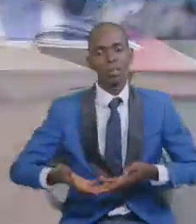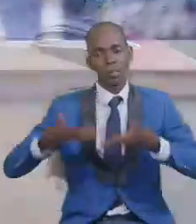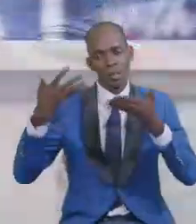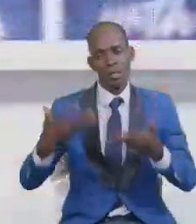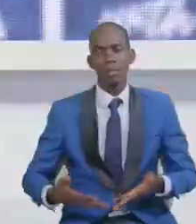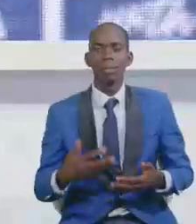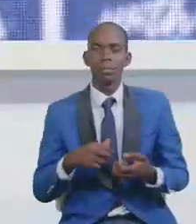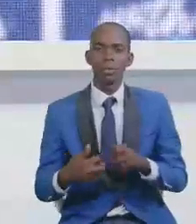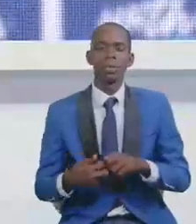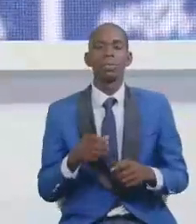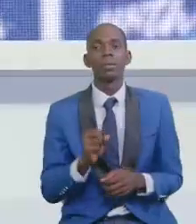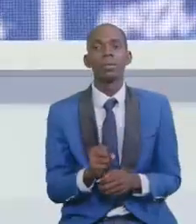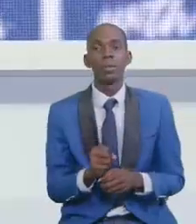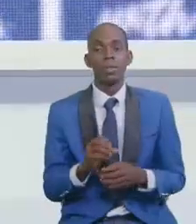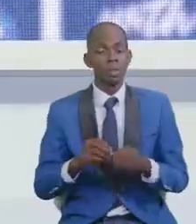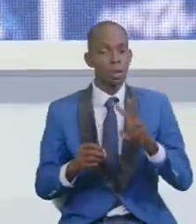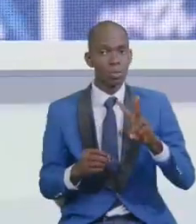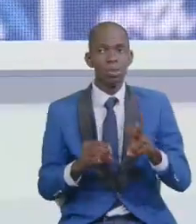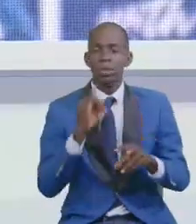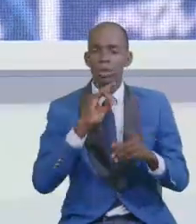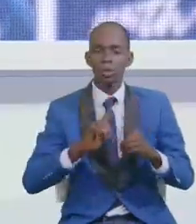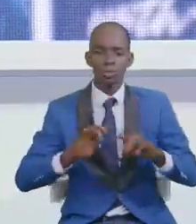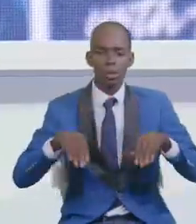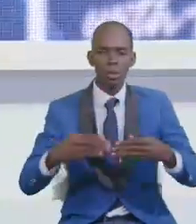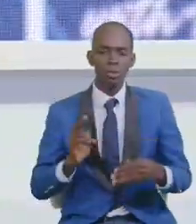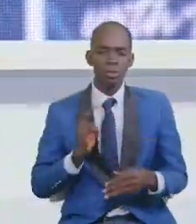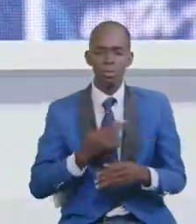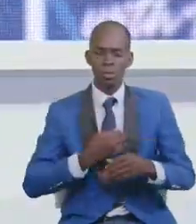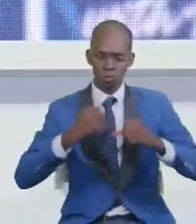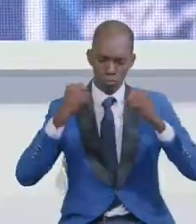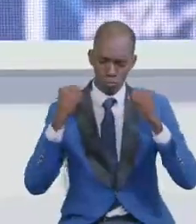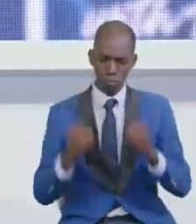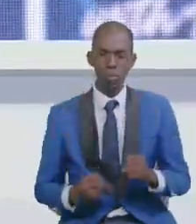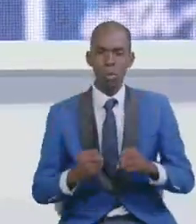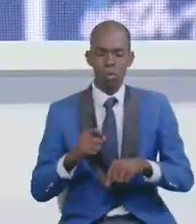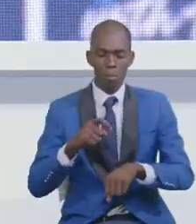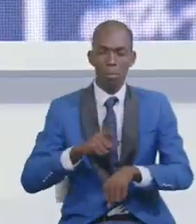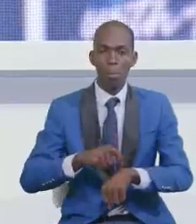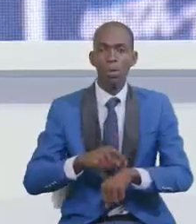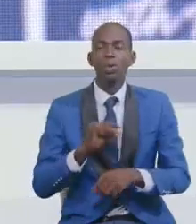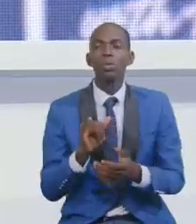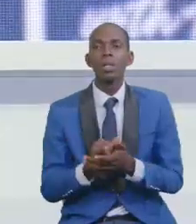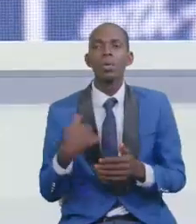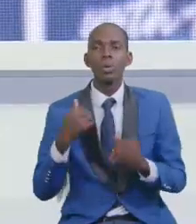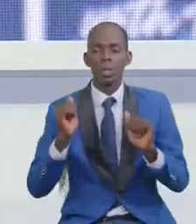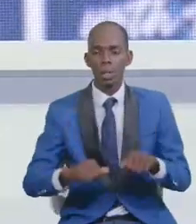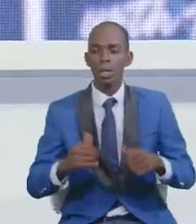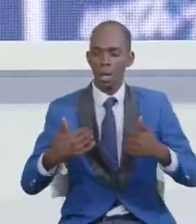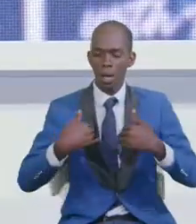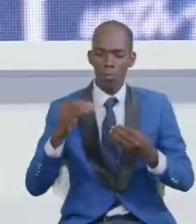Number two, it is to strengthen our backbone to be stronger so we can bear the load and carry the